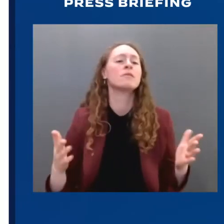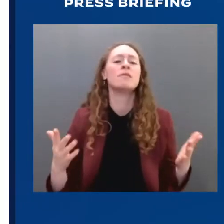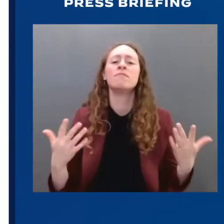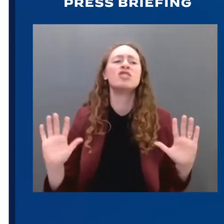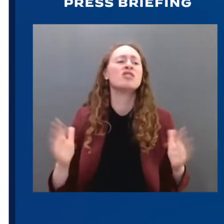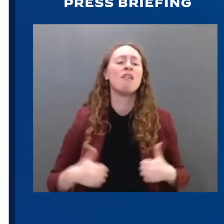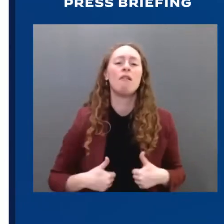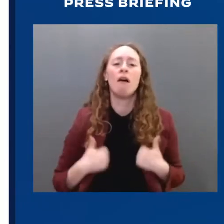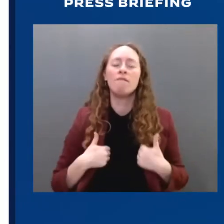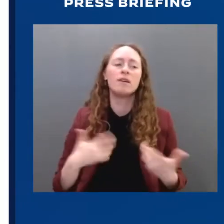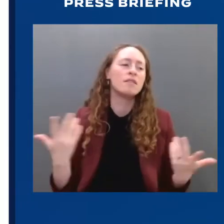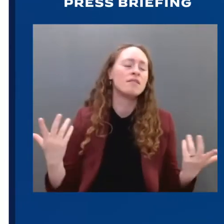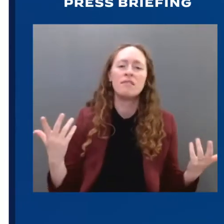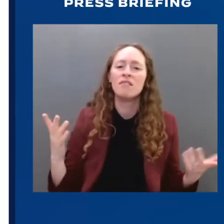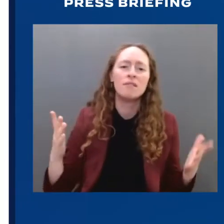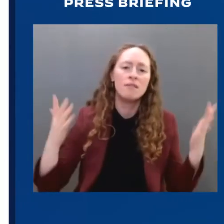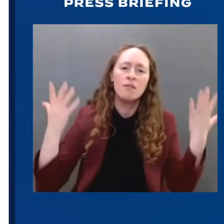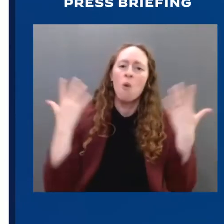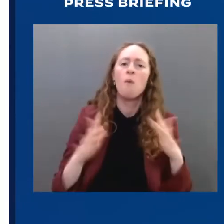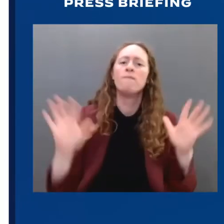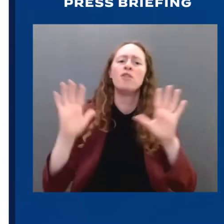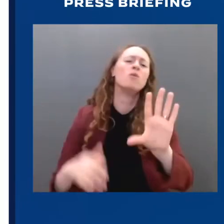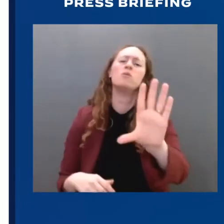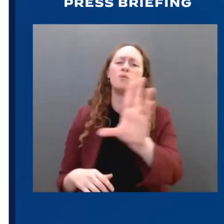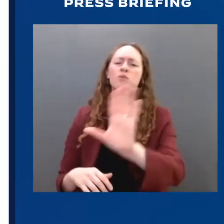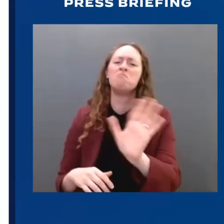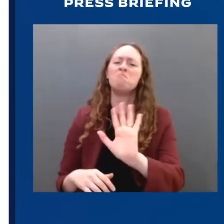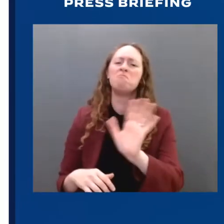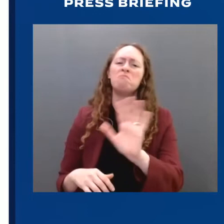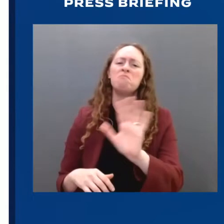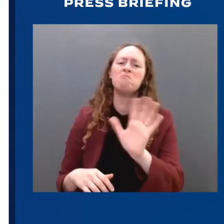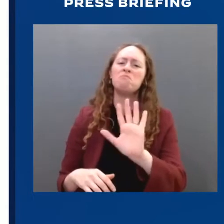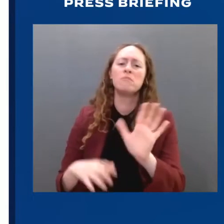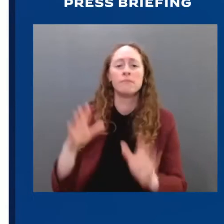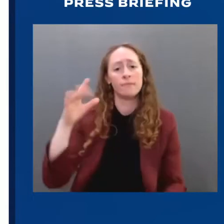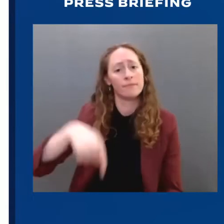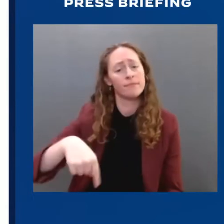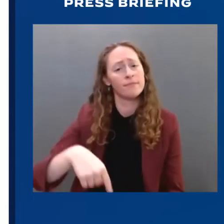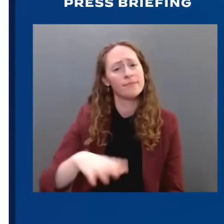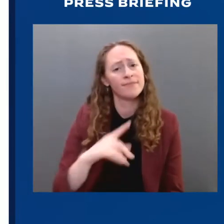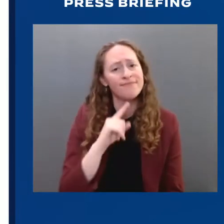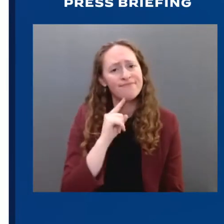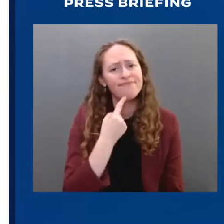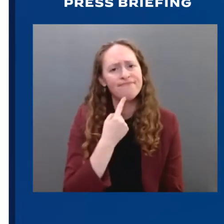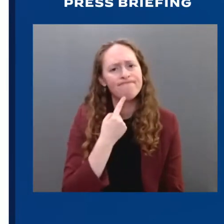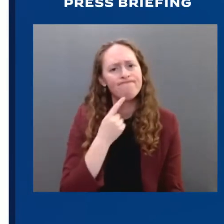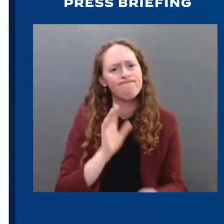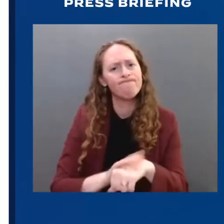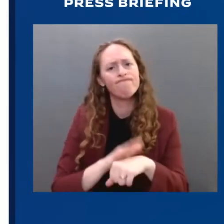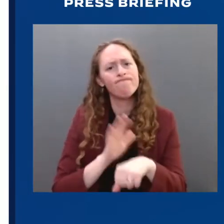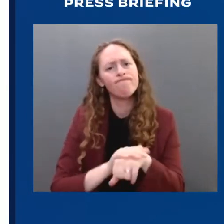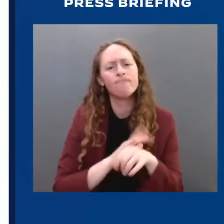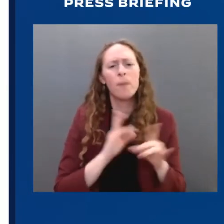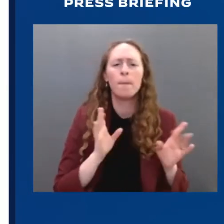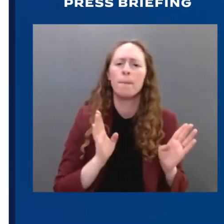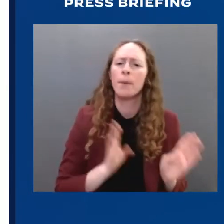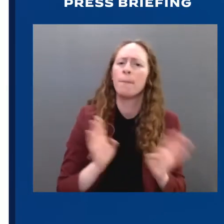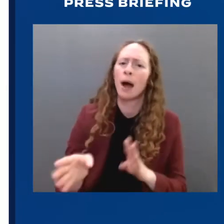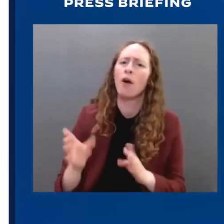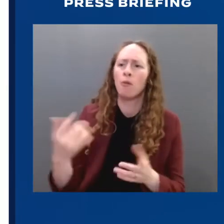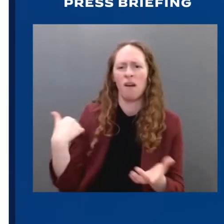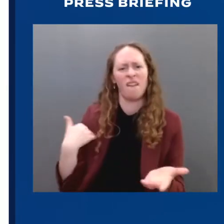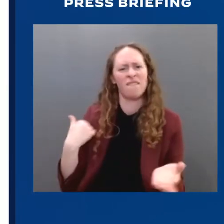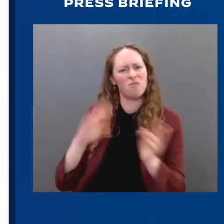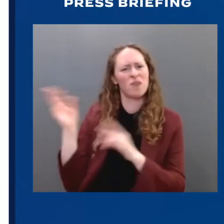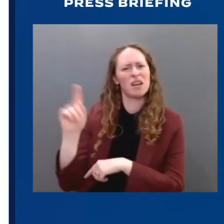utilize the tools that we have to mitigate. And the final point is looking forward. We are doing now, and